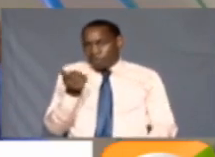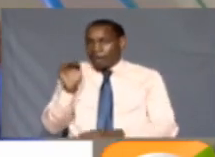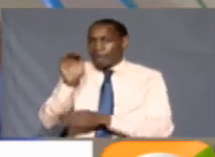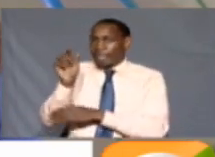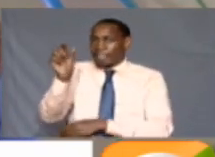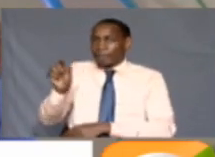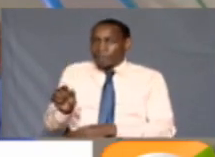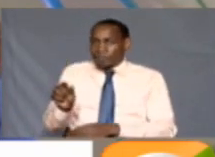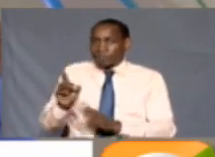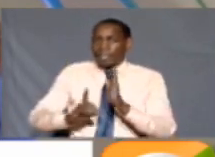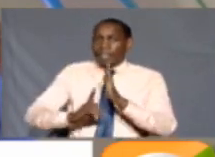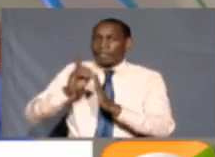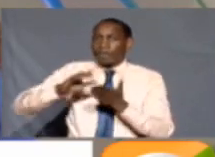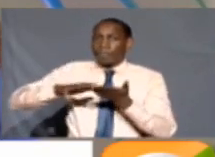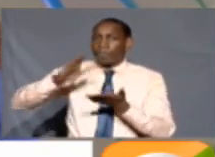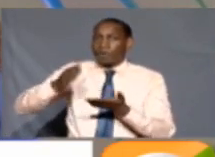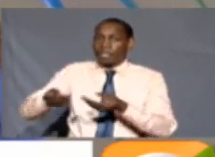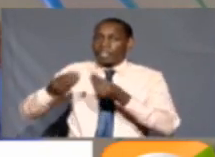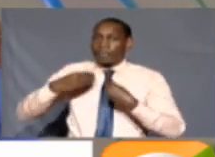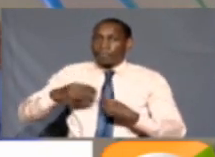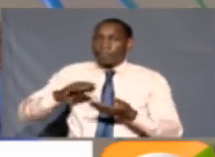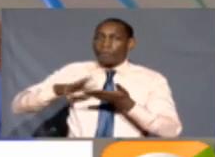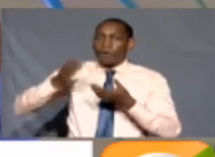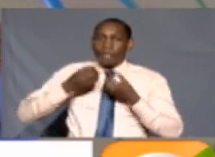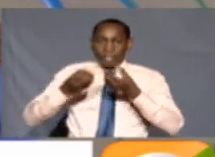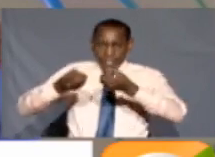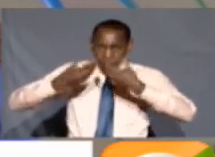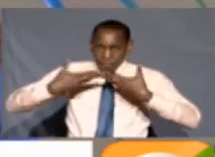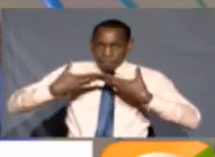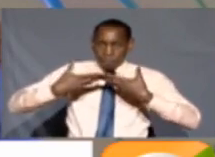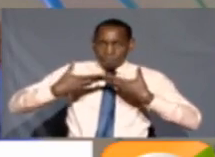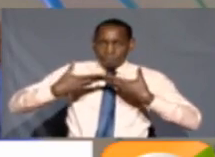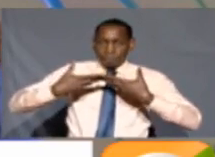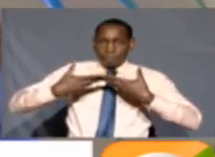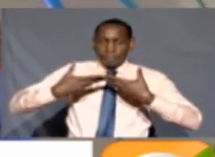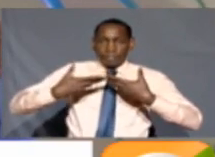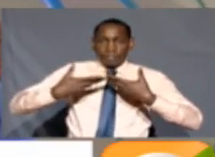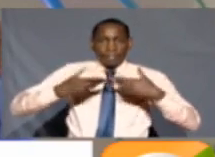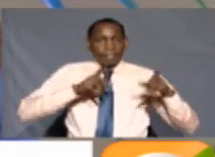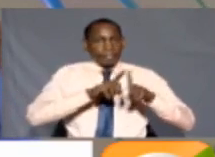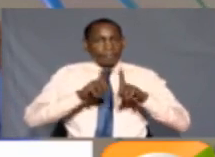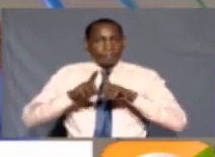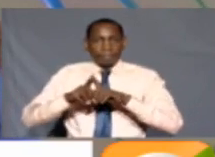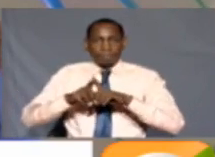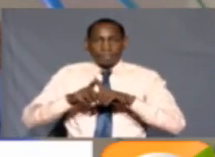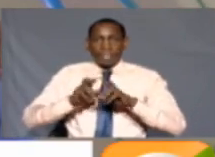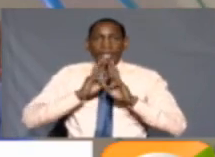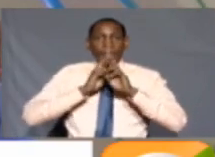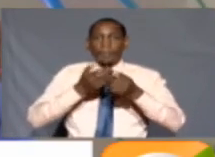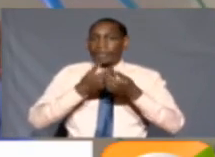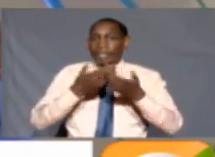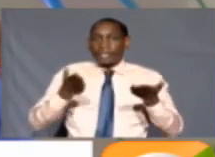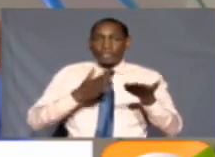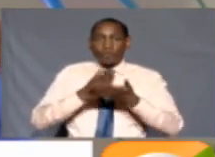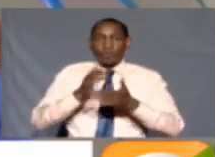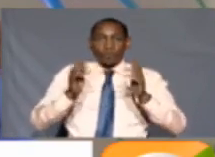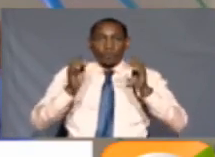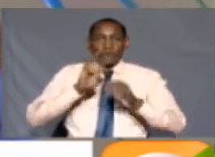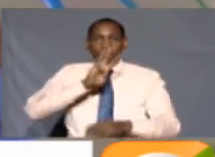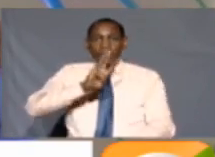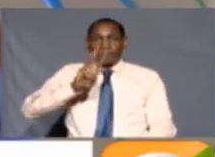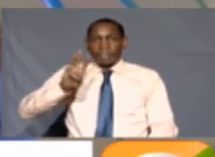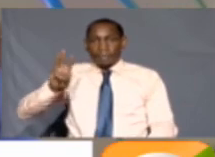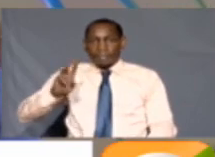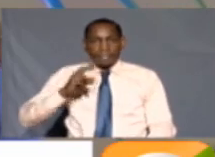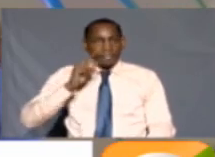the person to develop more, to give us a bit more information. And let me talk a bit about anonymous reporting, which is on our website. We have